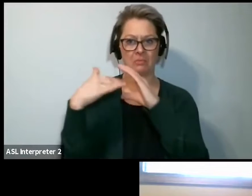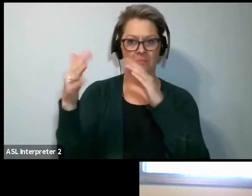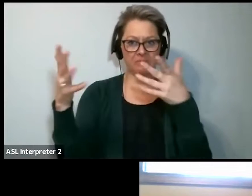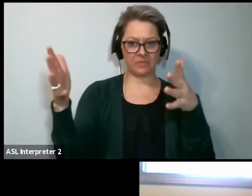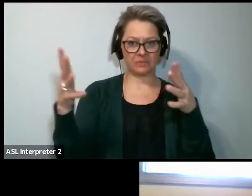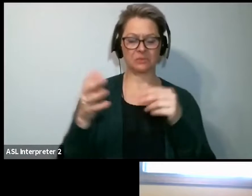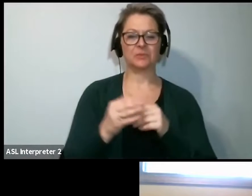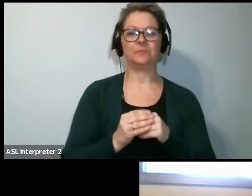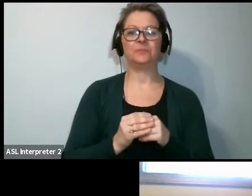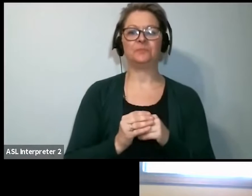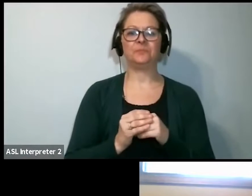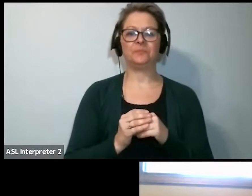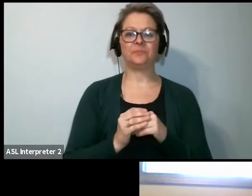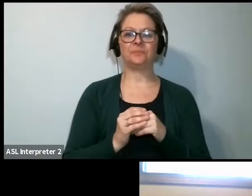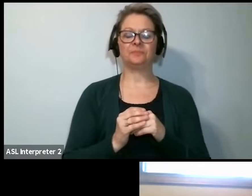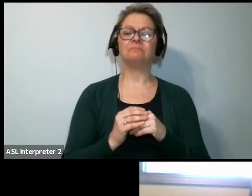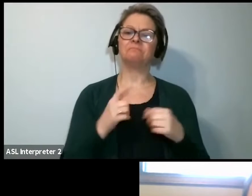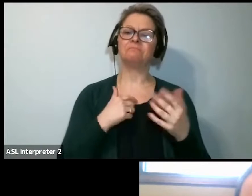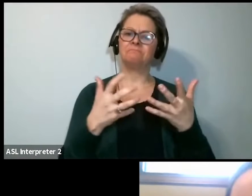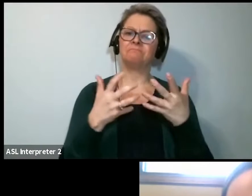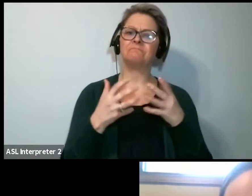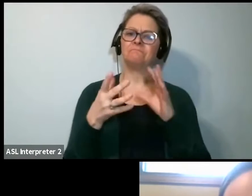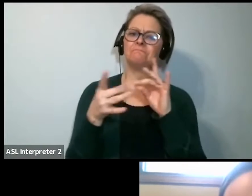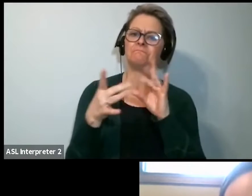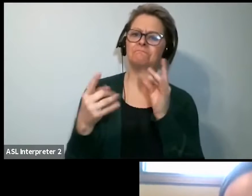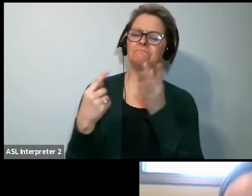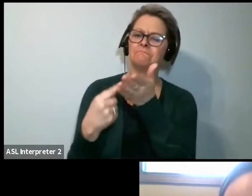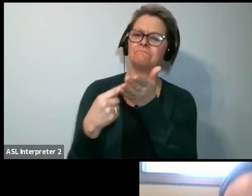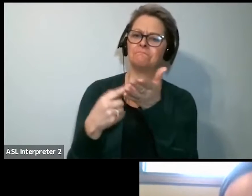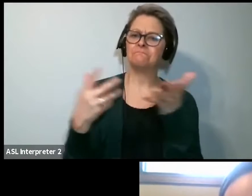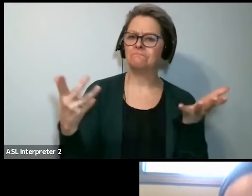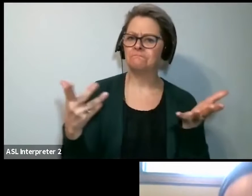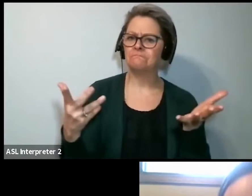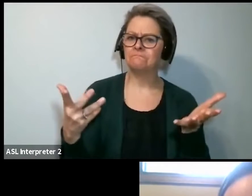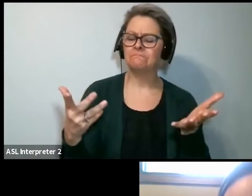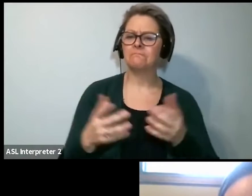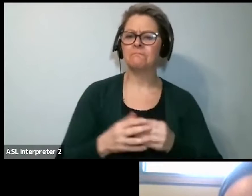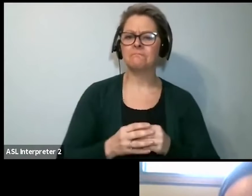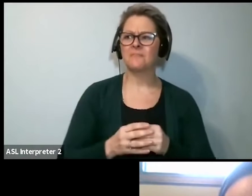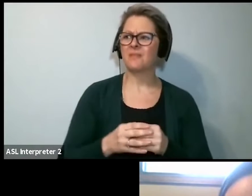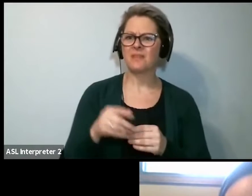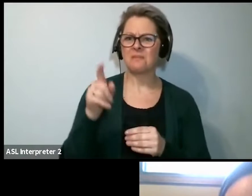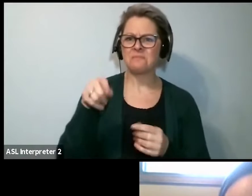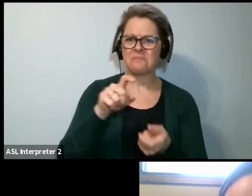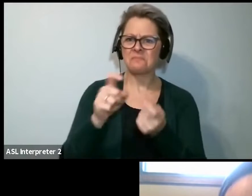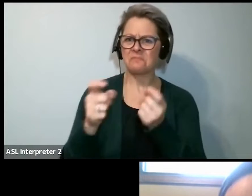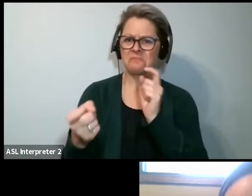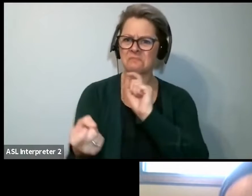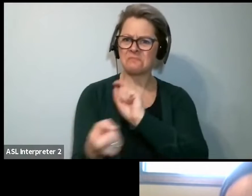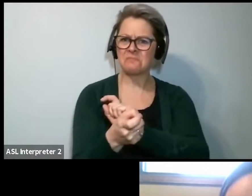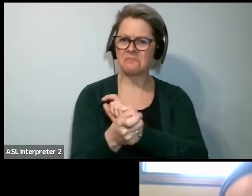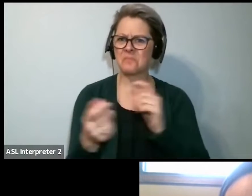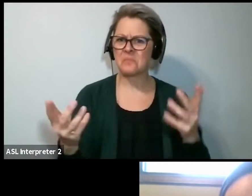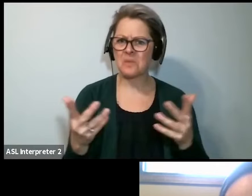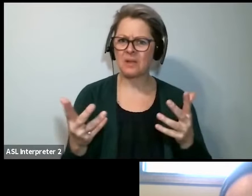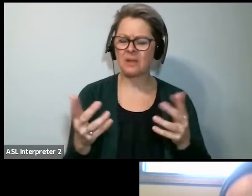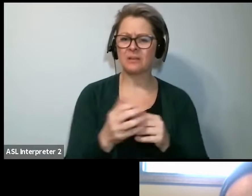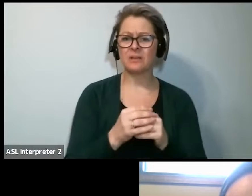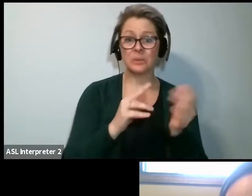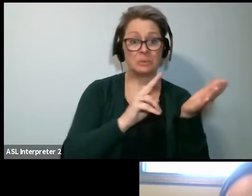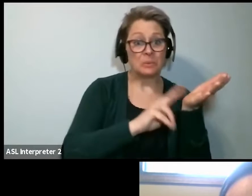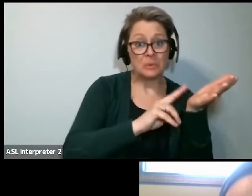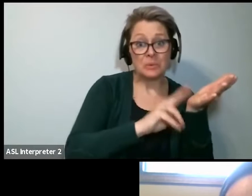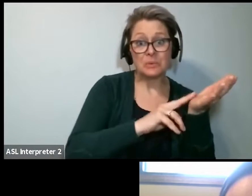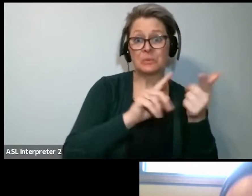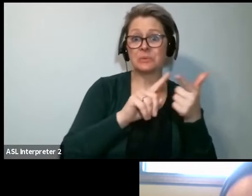and this to talk about how this needs to be changed, like whether it's nurses, whether